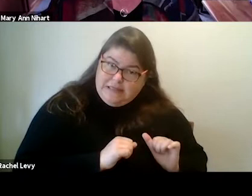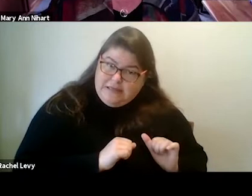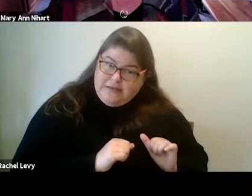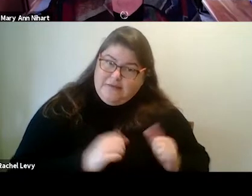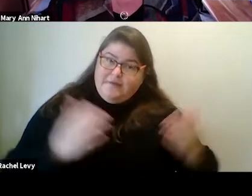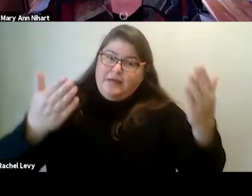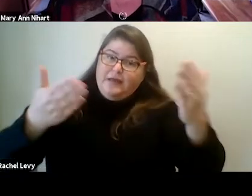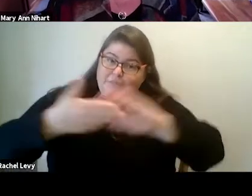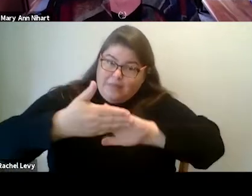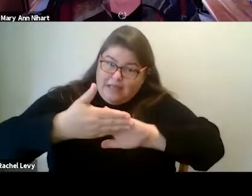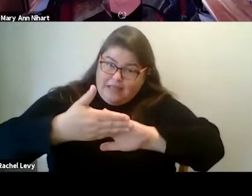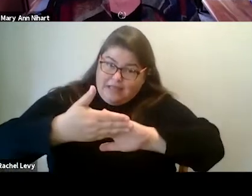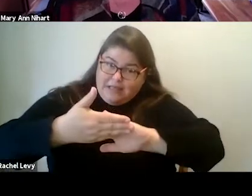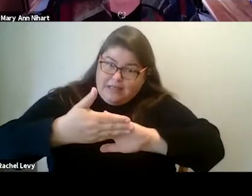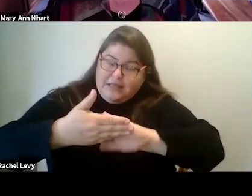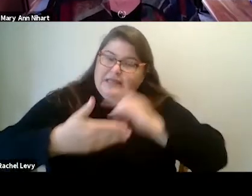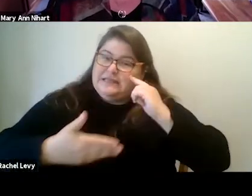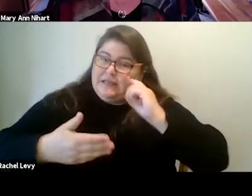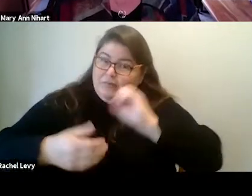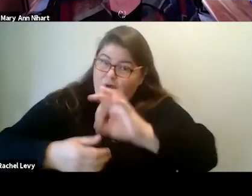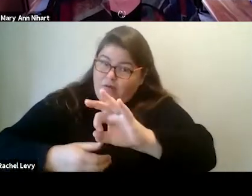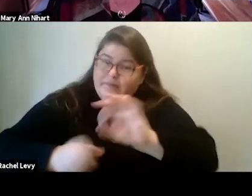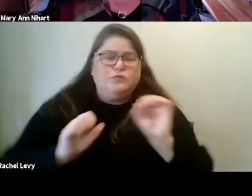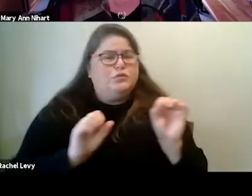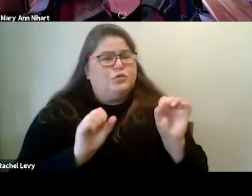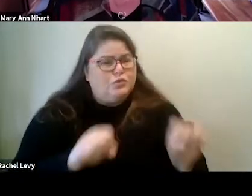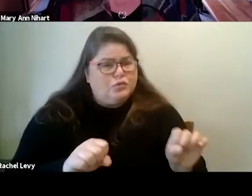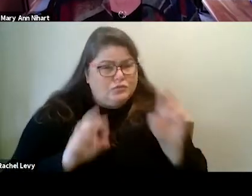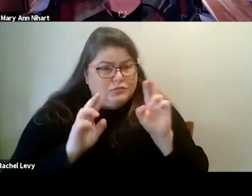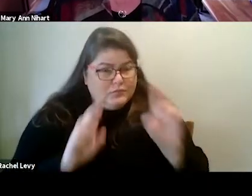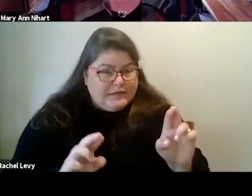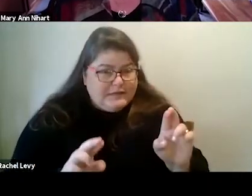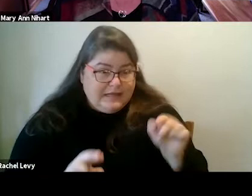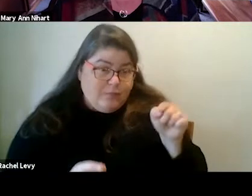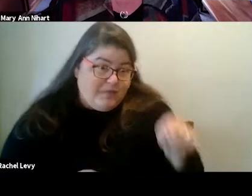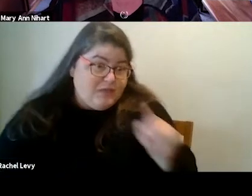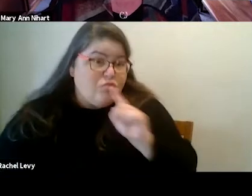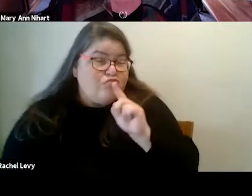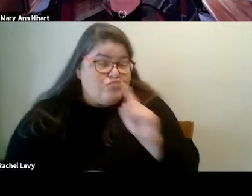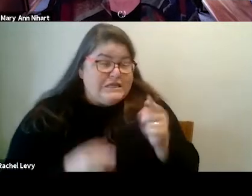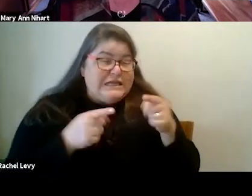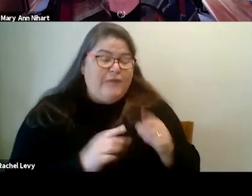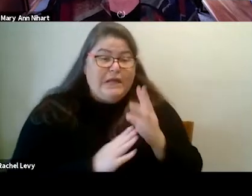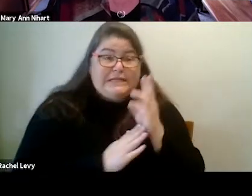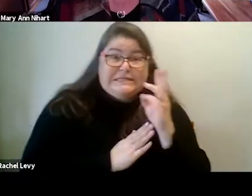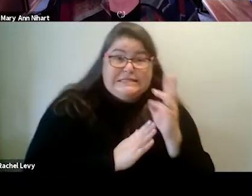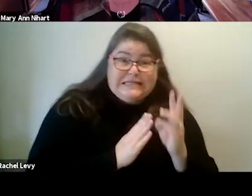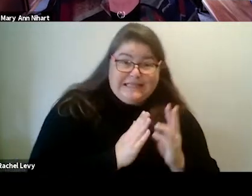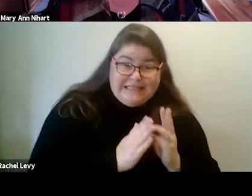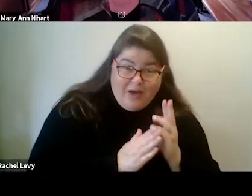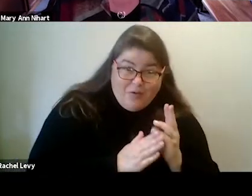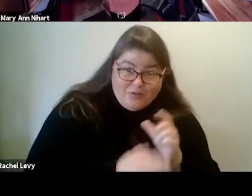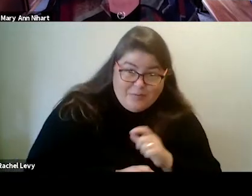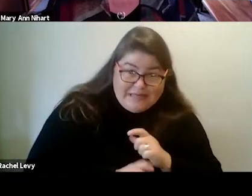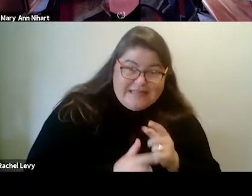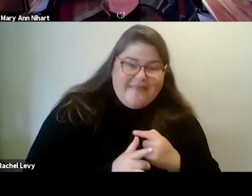screen, turn your sound off, because this is what happened after 6 hours with the police. Go